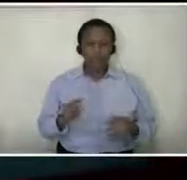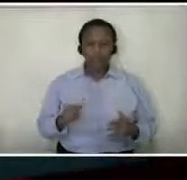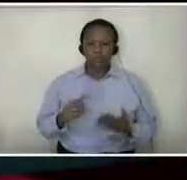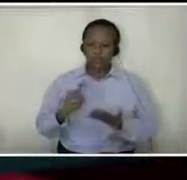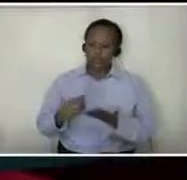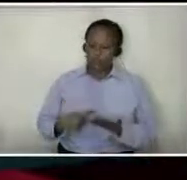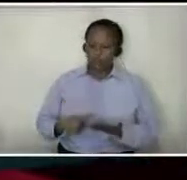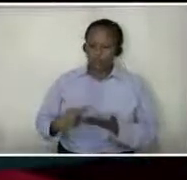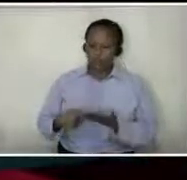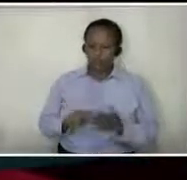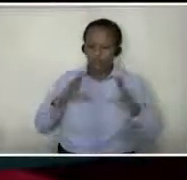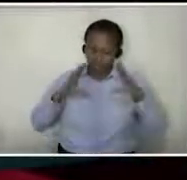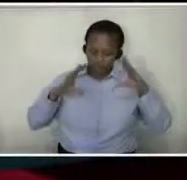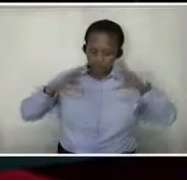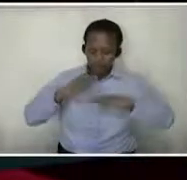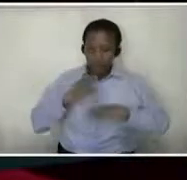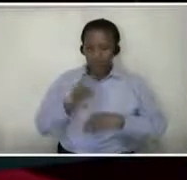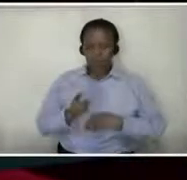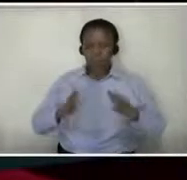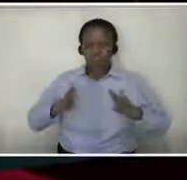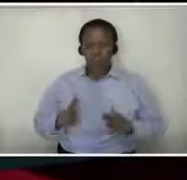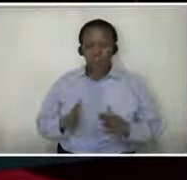the human resources.